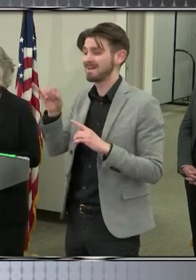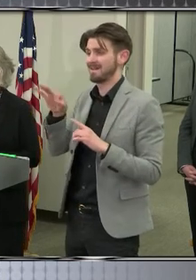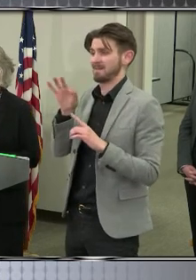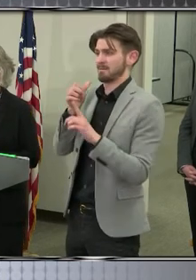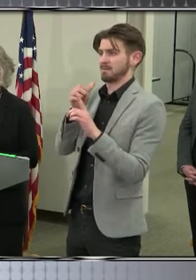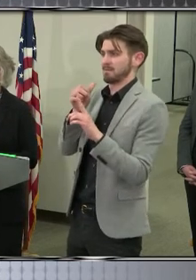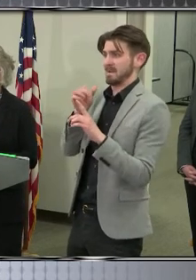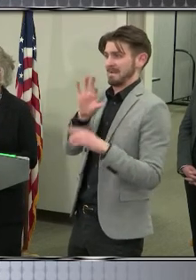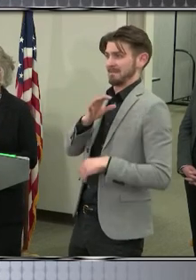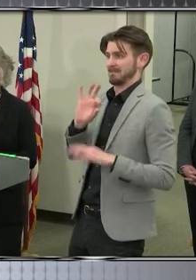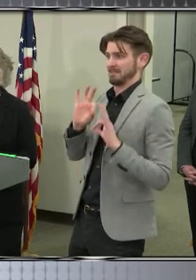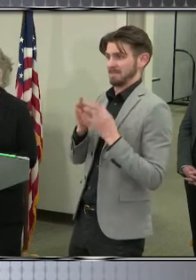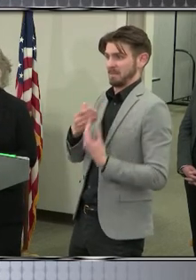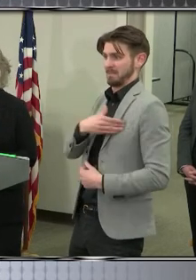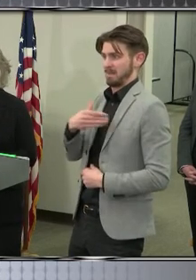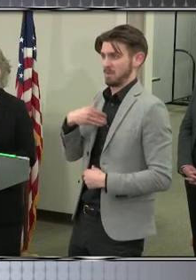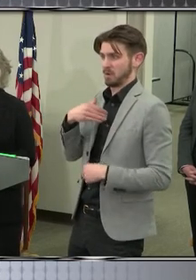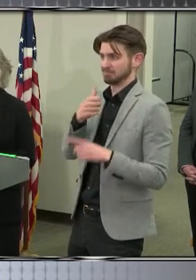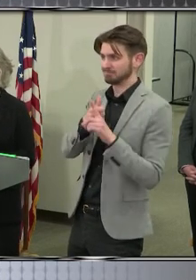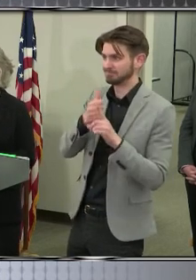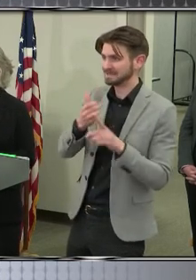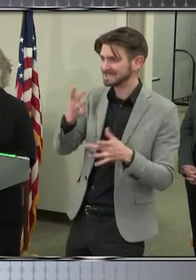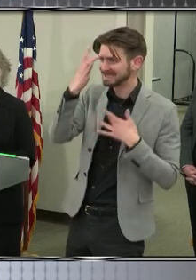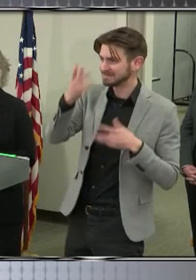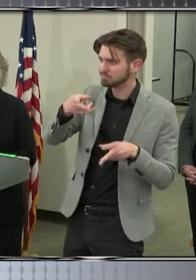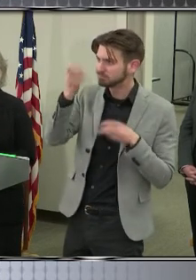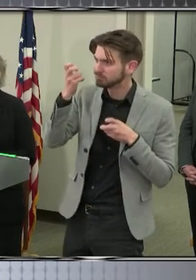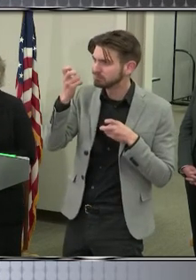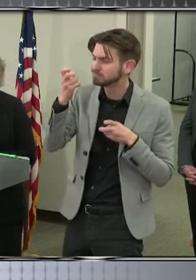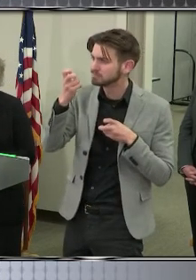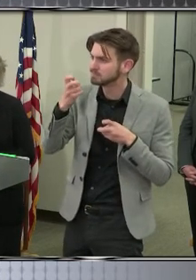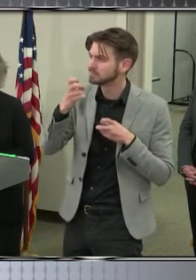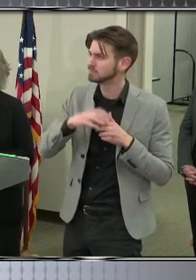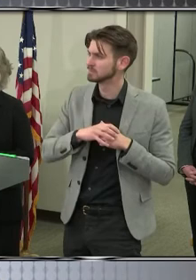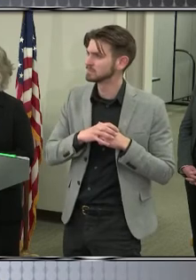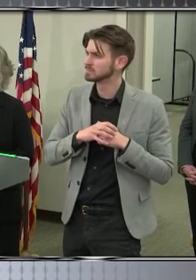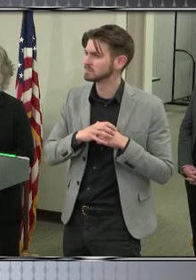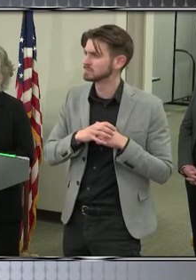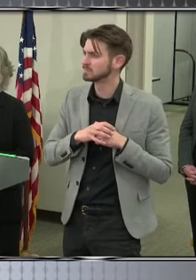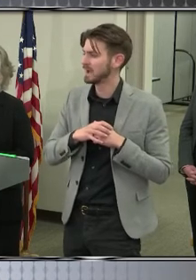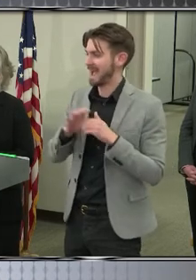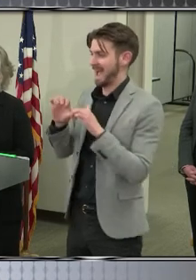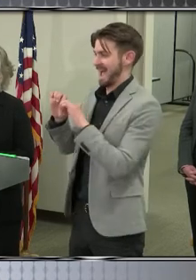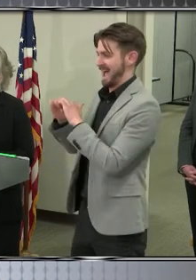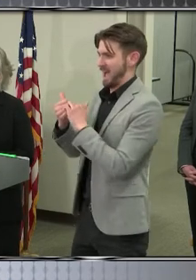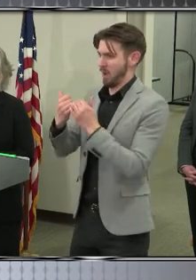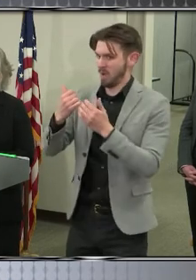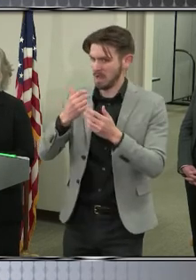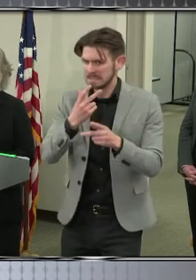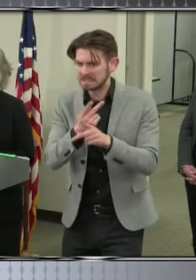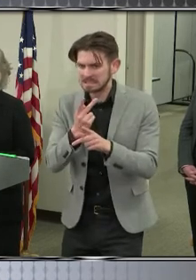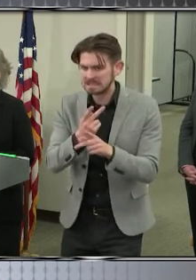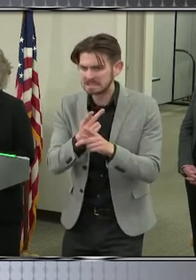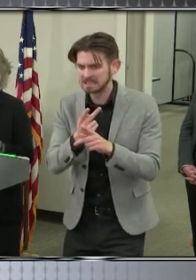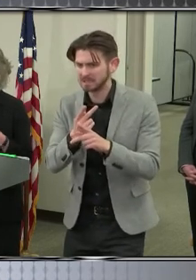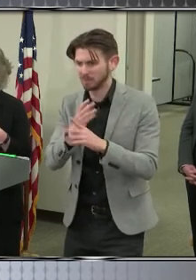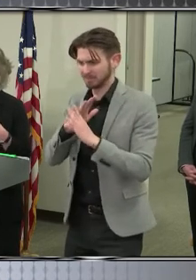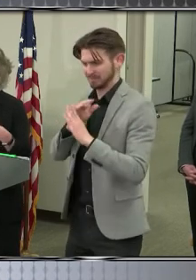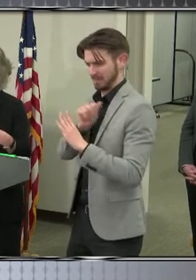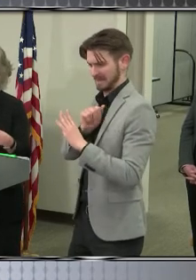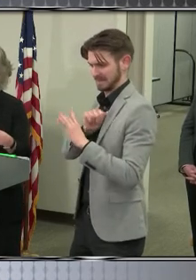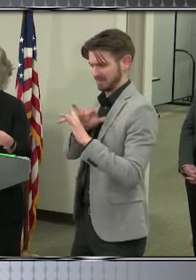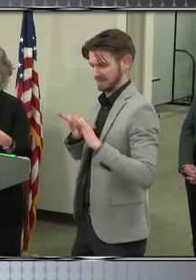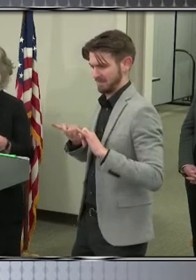member that became ill, what would you want to do to be able to take care of them? And it may be that it's going to be